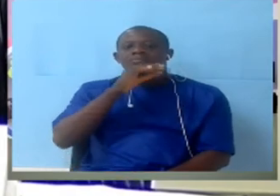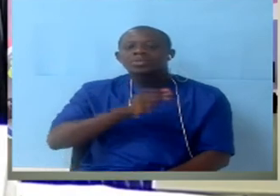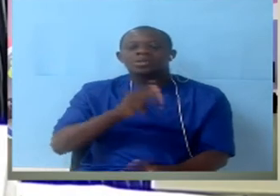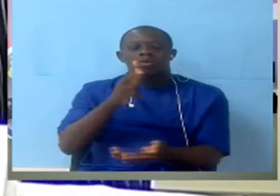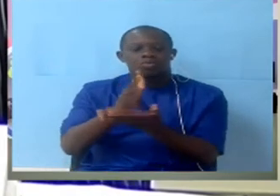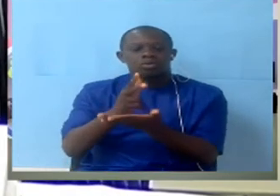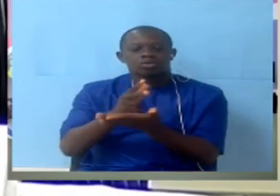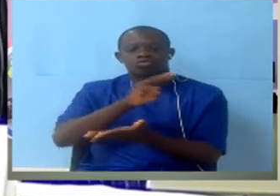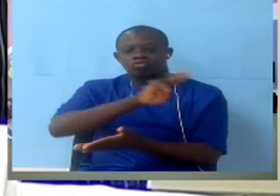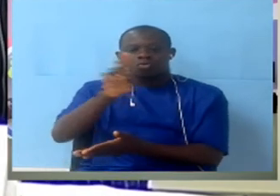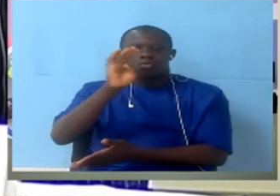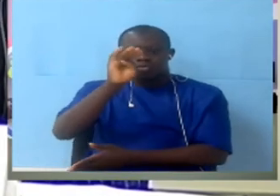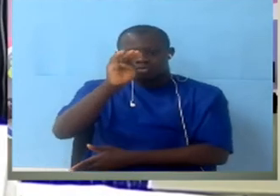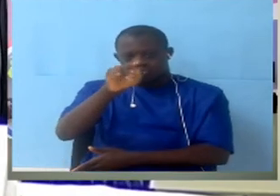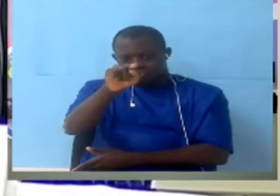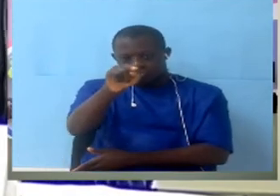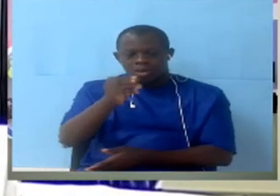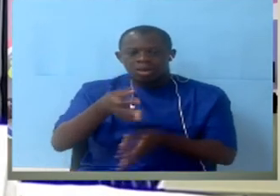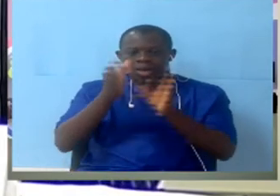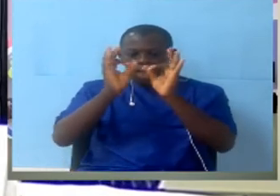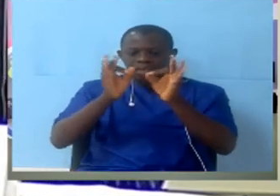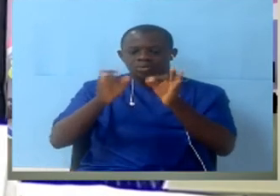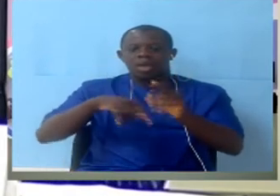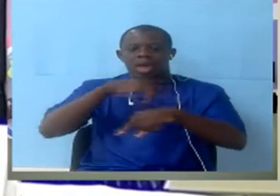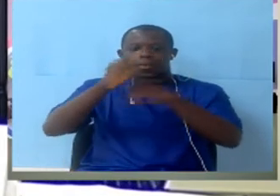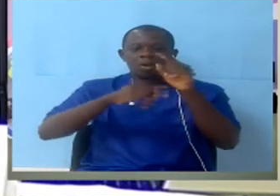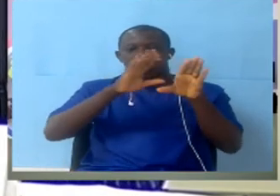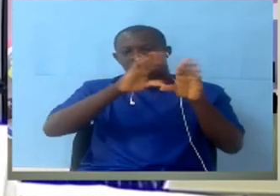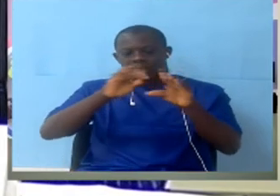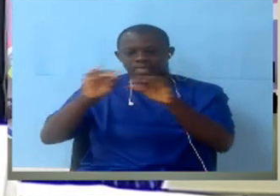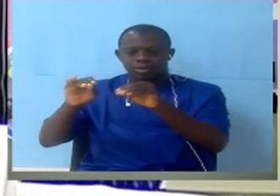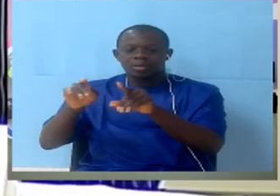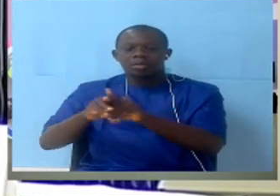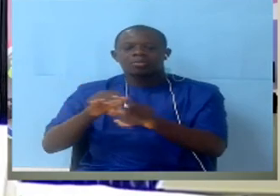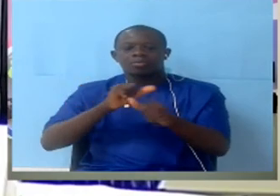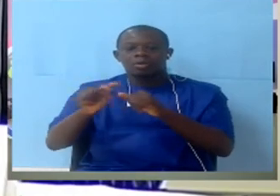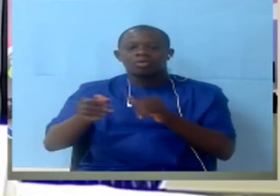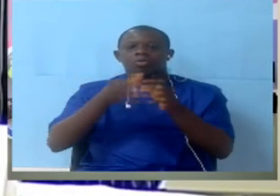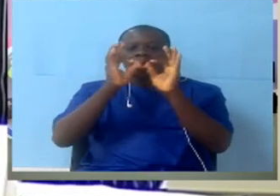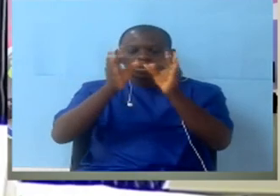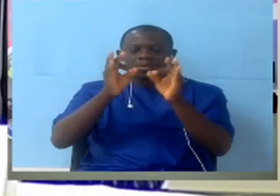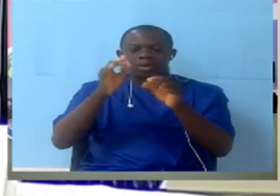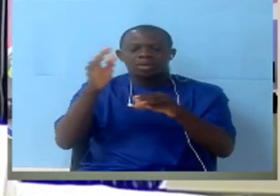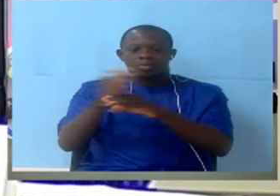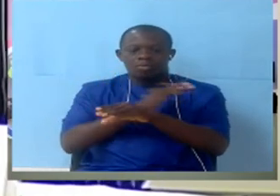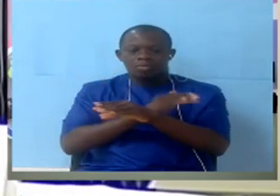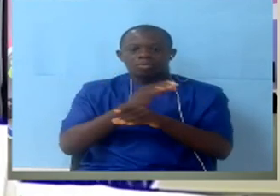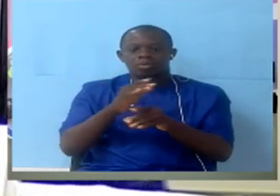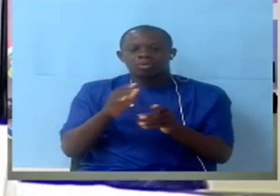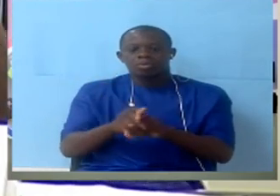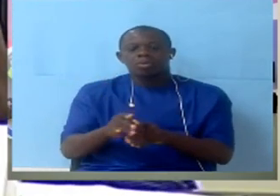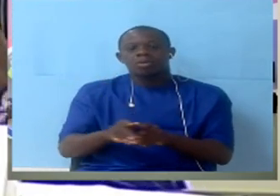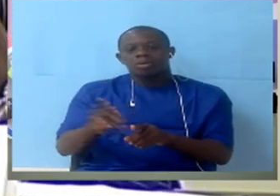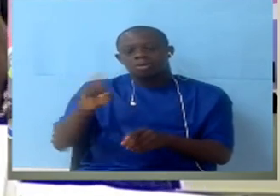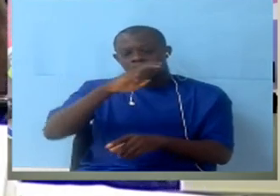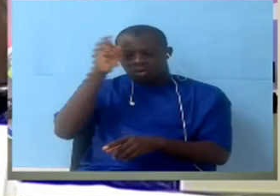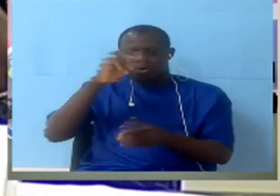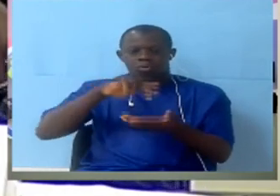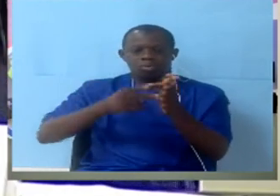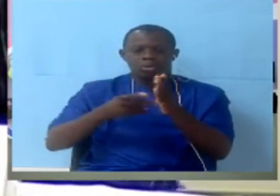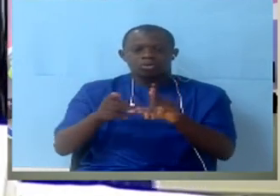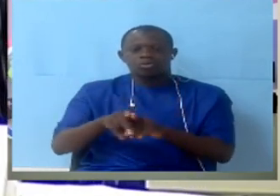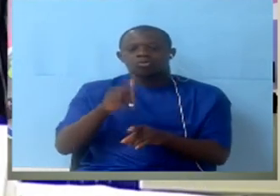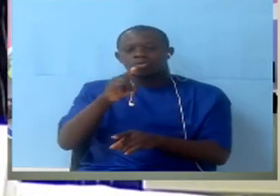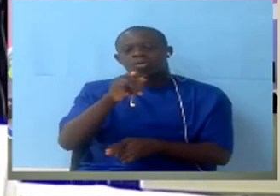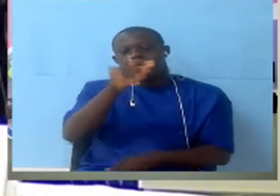that particular incident. It's just suffices for you to explain that you worked as a genuine bona